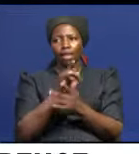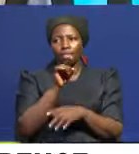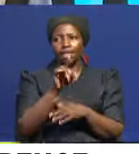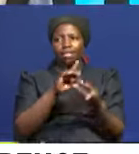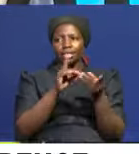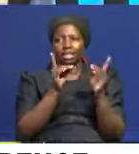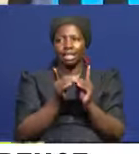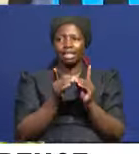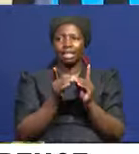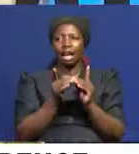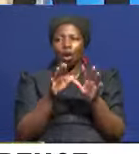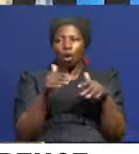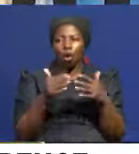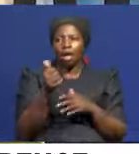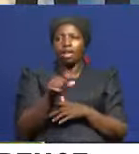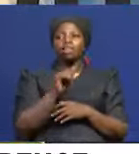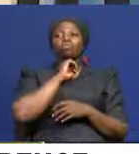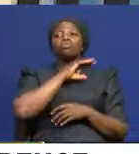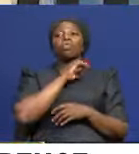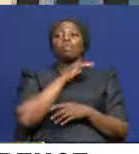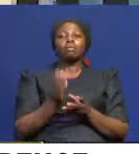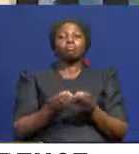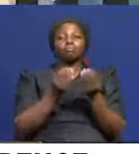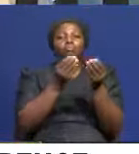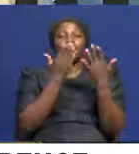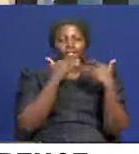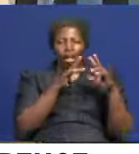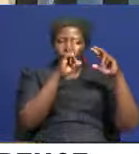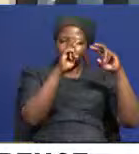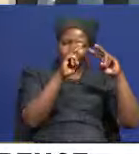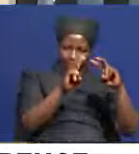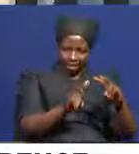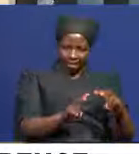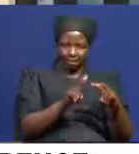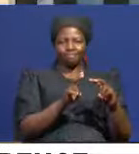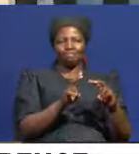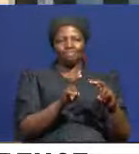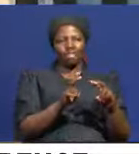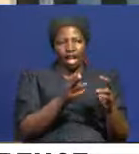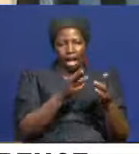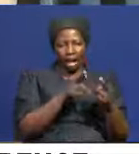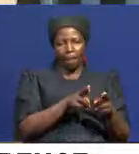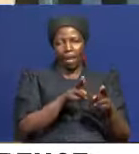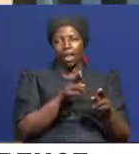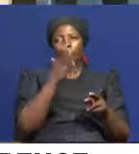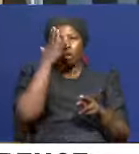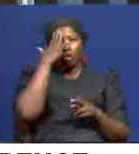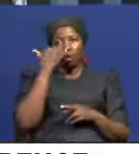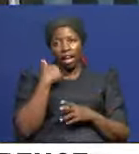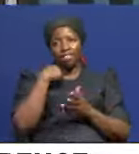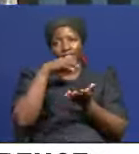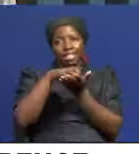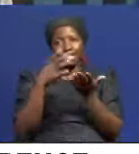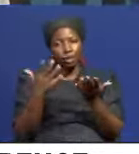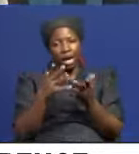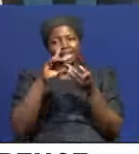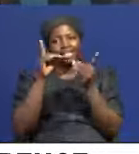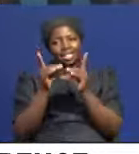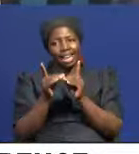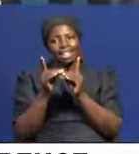data, whatever complaints have been presented, are investigated. And we know we've had instances where